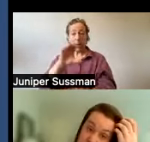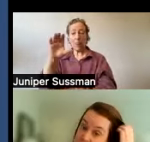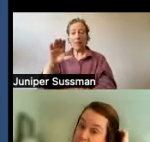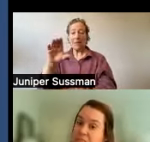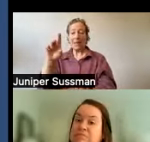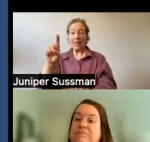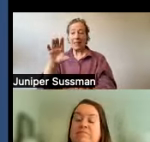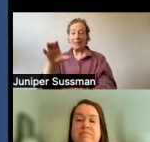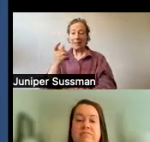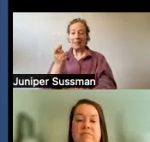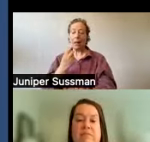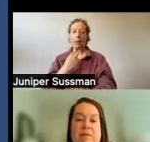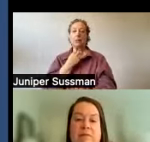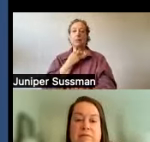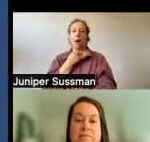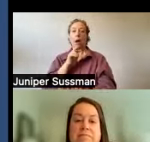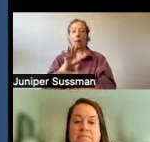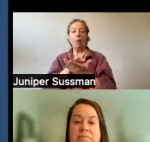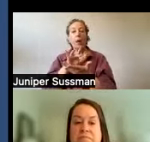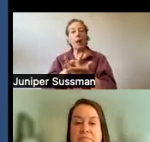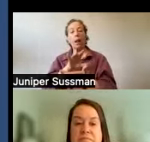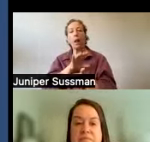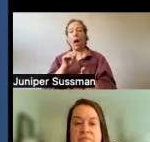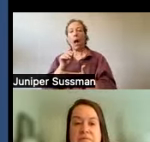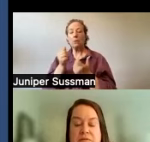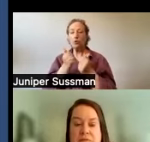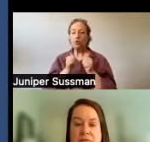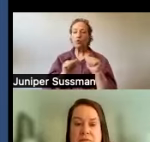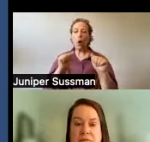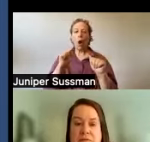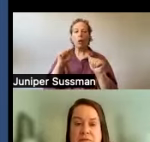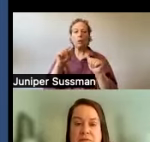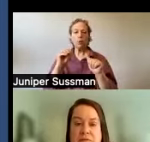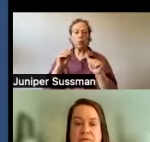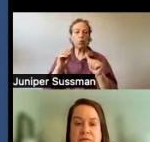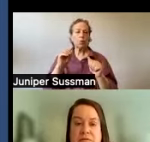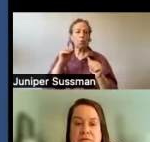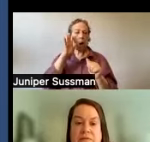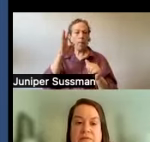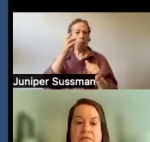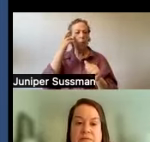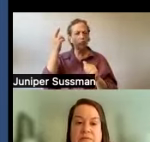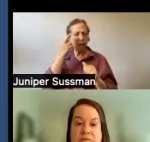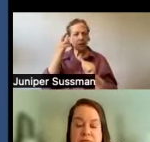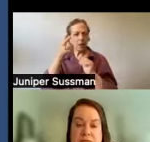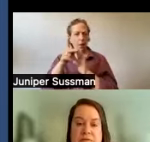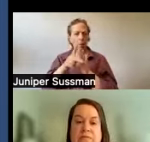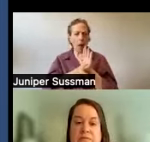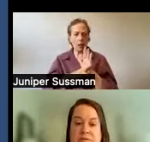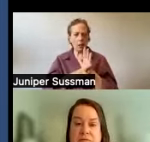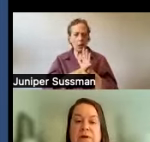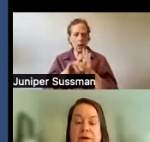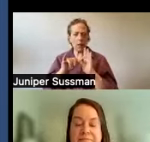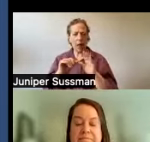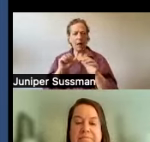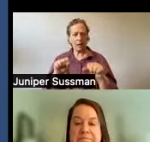crucible here and has done its best to try to come up with reasonable science-based policy that can be referred to in terms